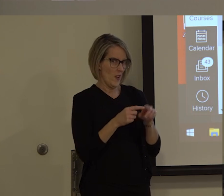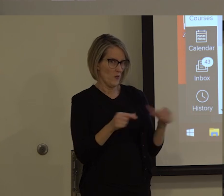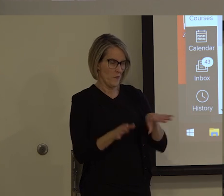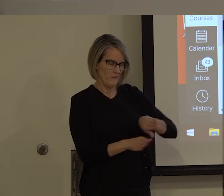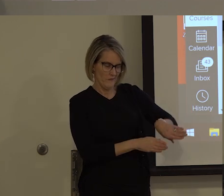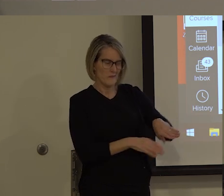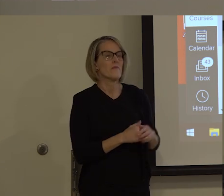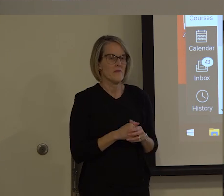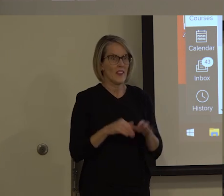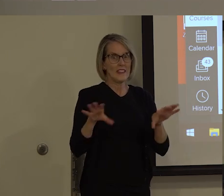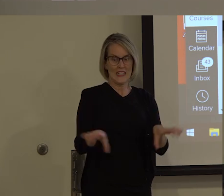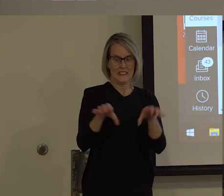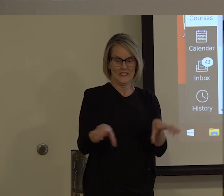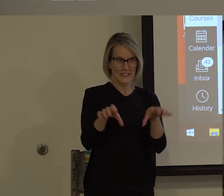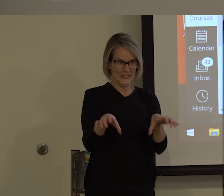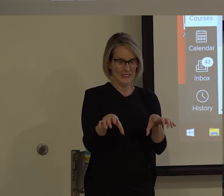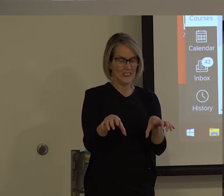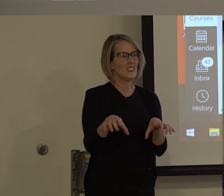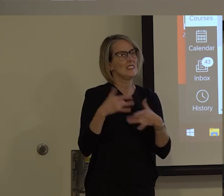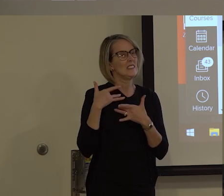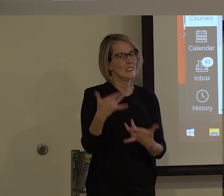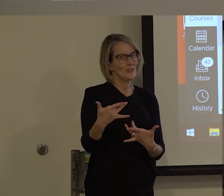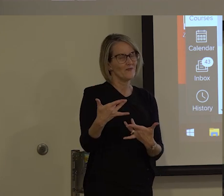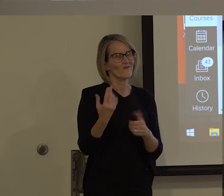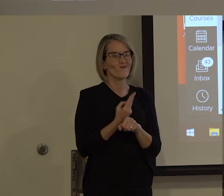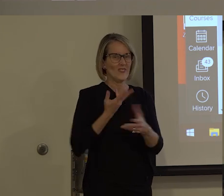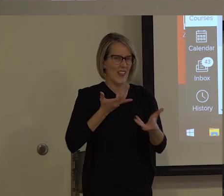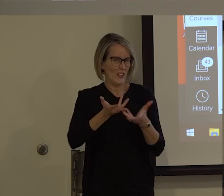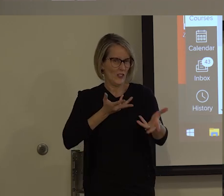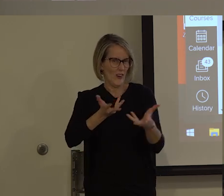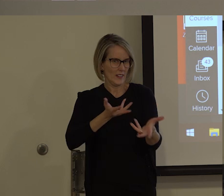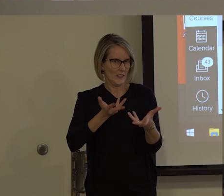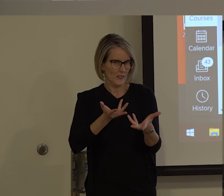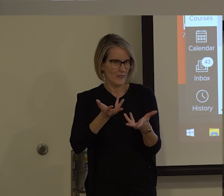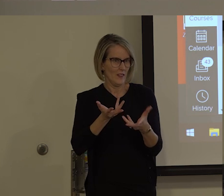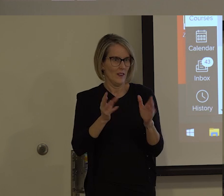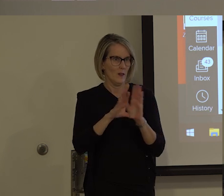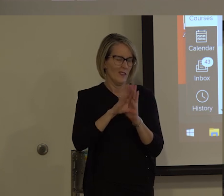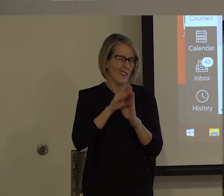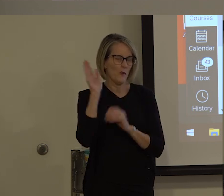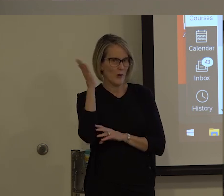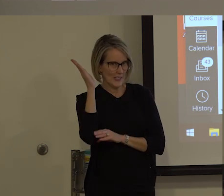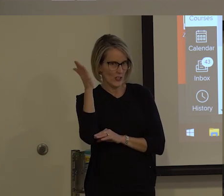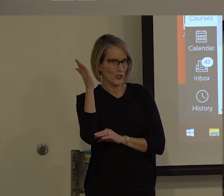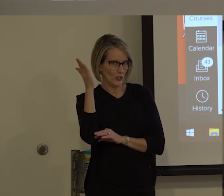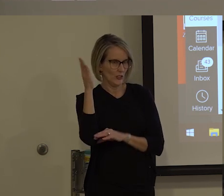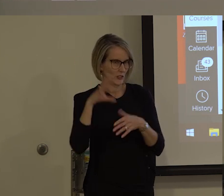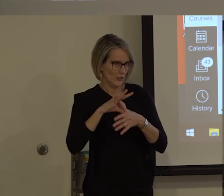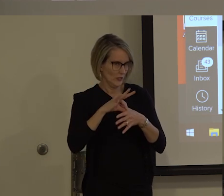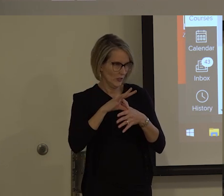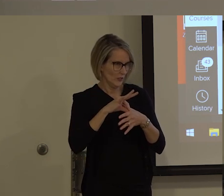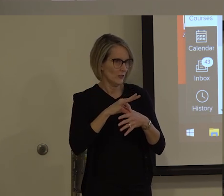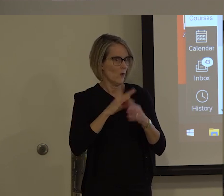So for most of the activities, I'm again using that sort of interactive presentation content type because it allows us